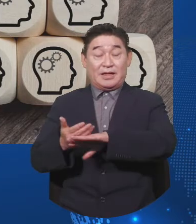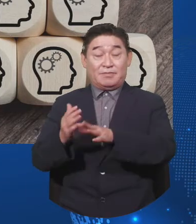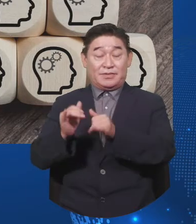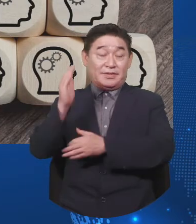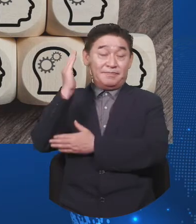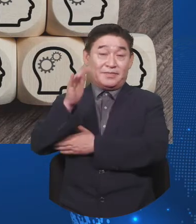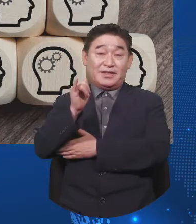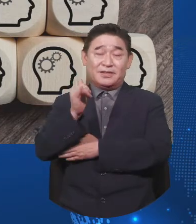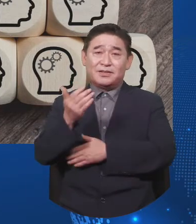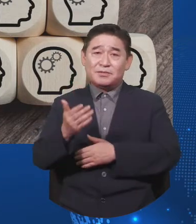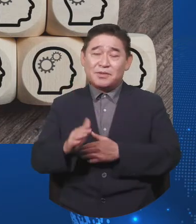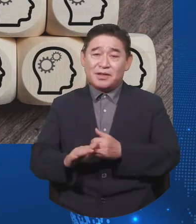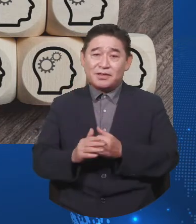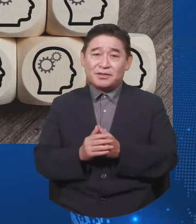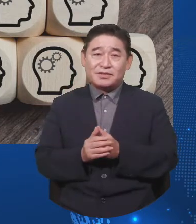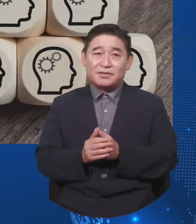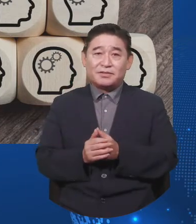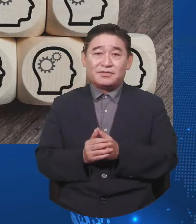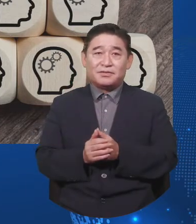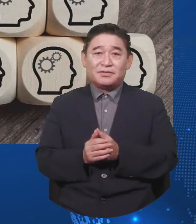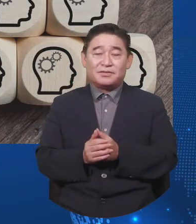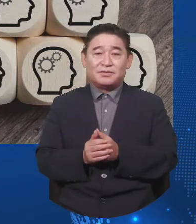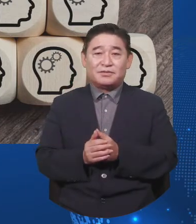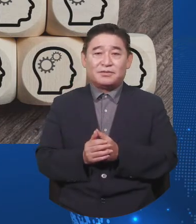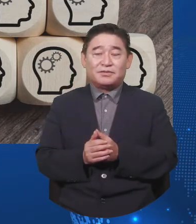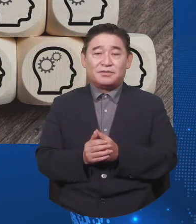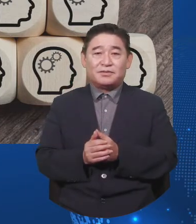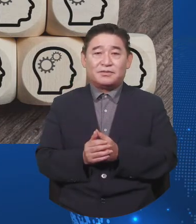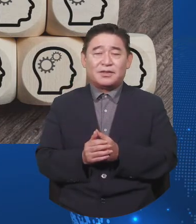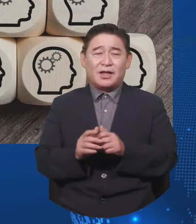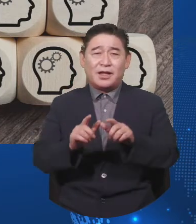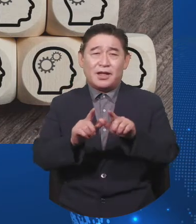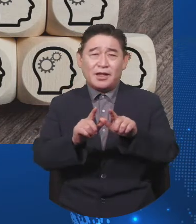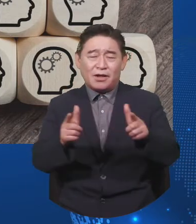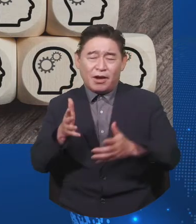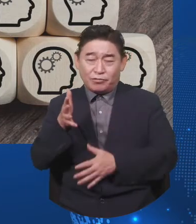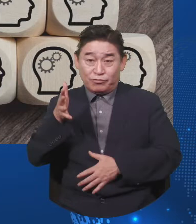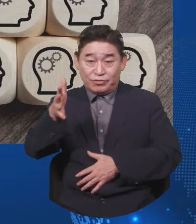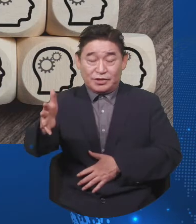to make sure that the multilateral system